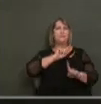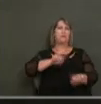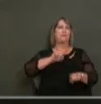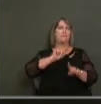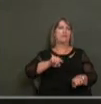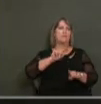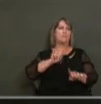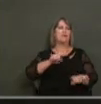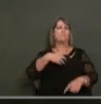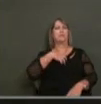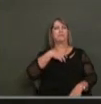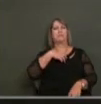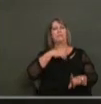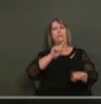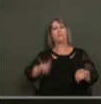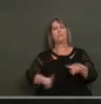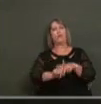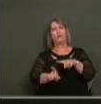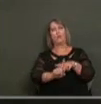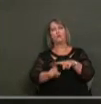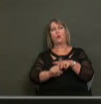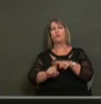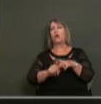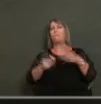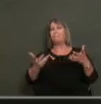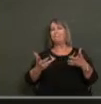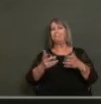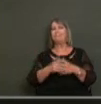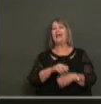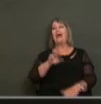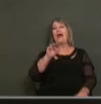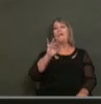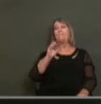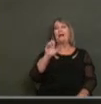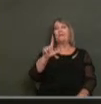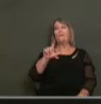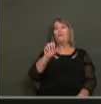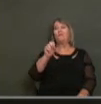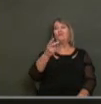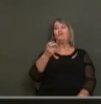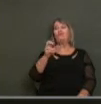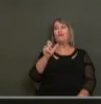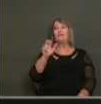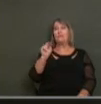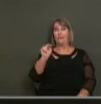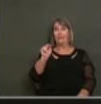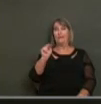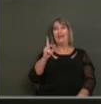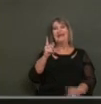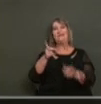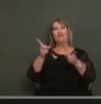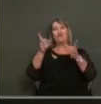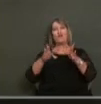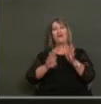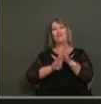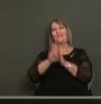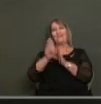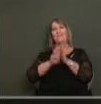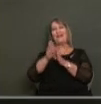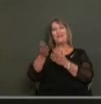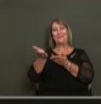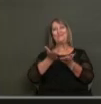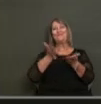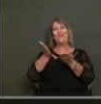complaints. Do you have a just list of them? So Mr. Michael Shannon, who is the Director of Development Services, is coming